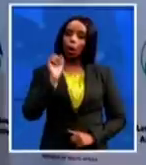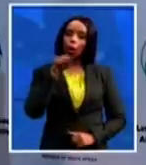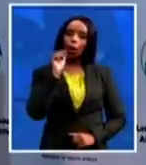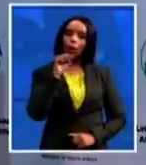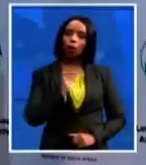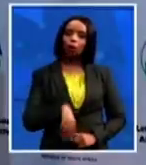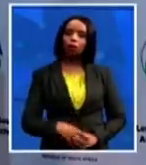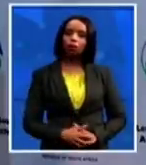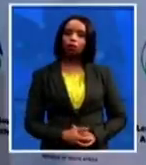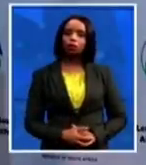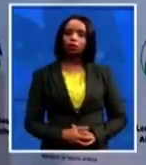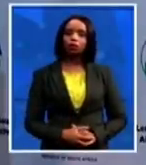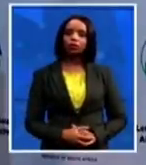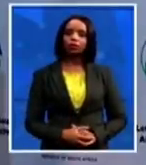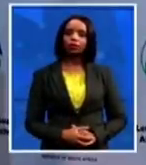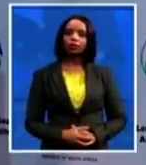All I can say